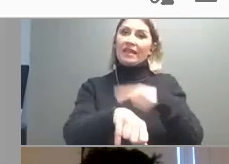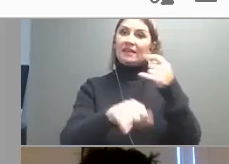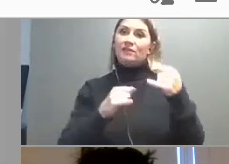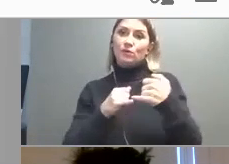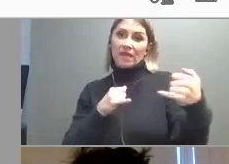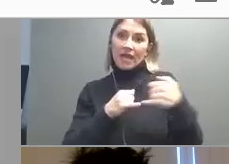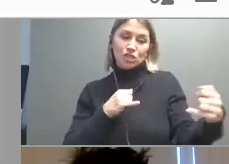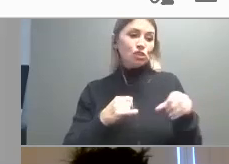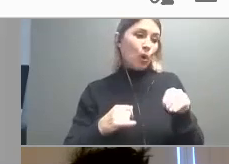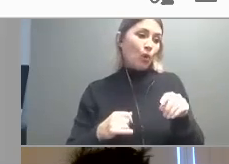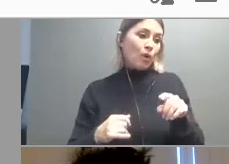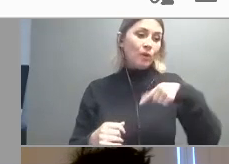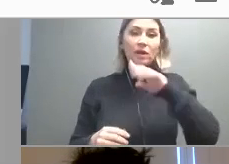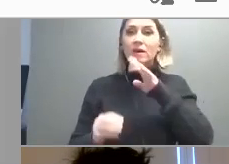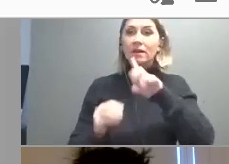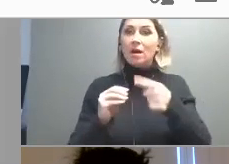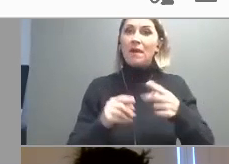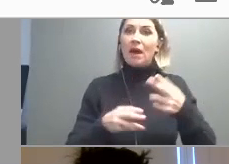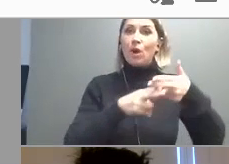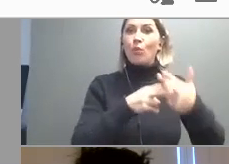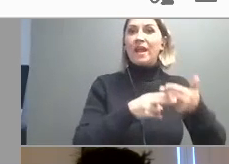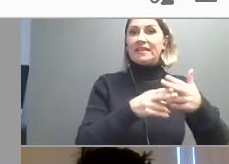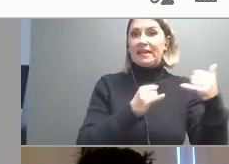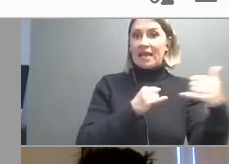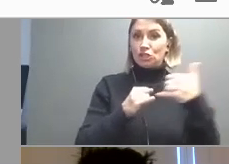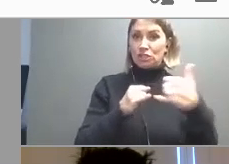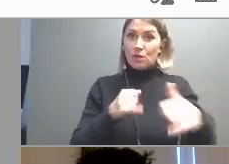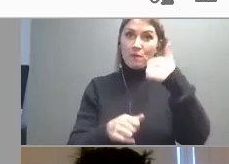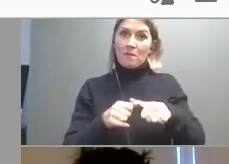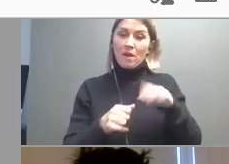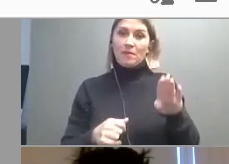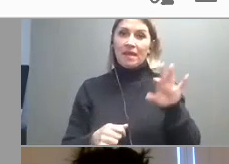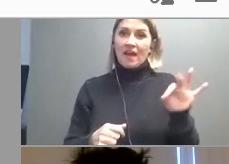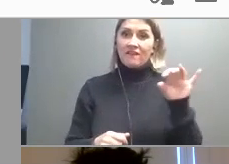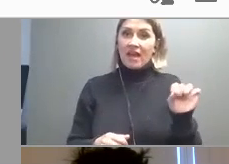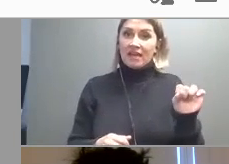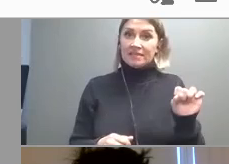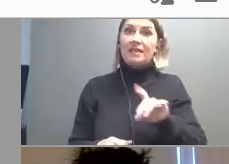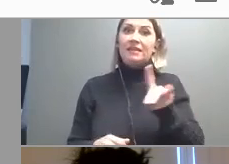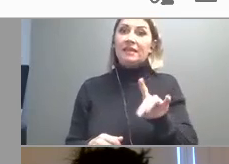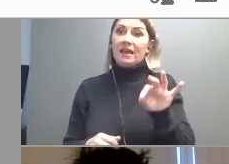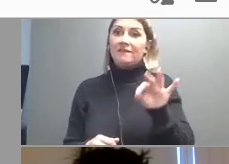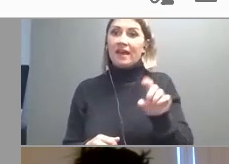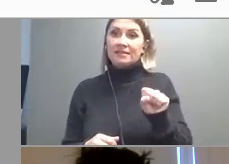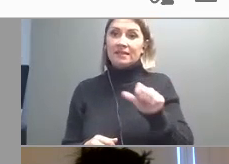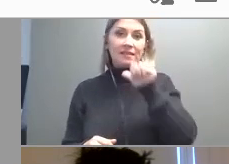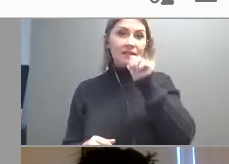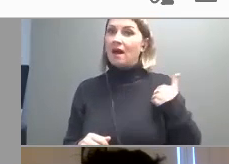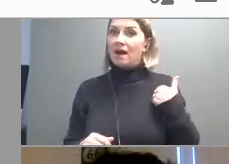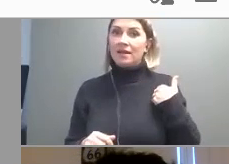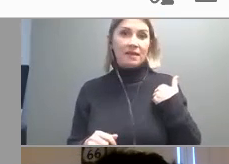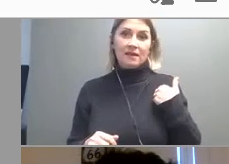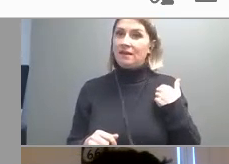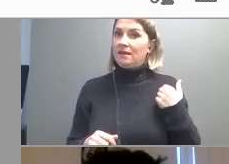So essentially we are talking about weighted edges. Remember that BFS algorithm and DFS algorithms did not account